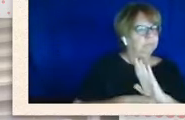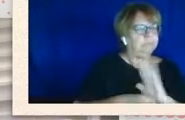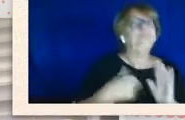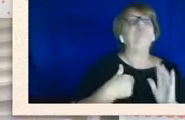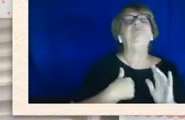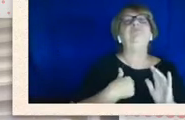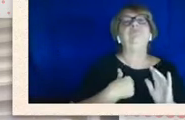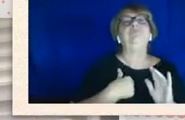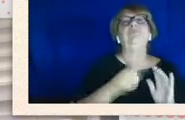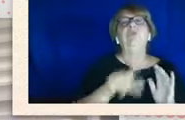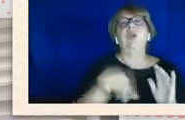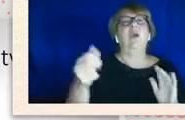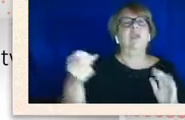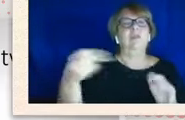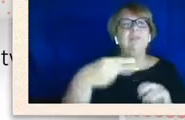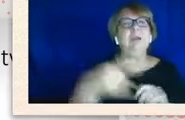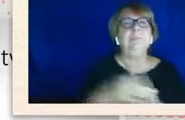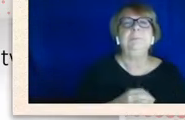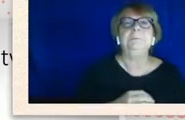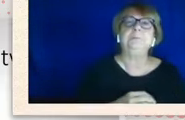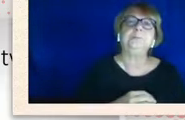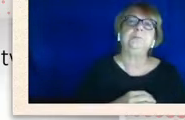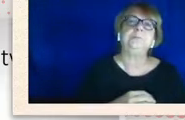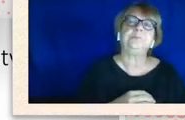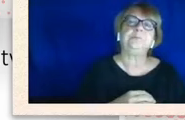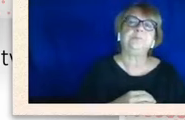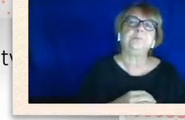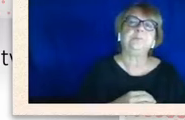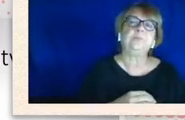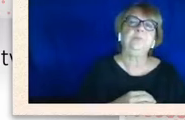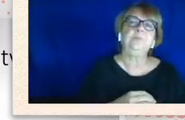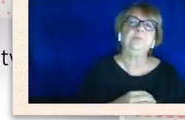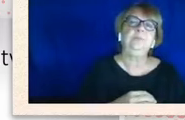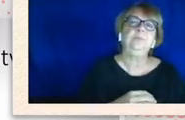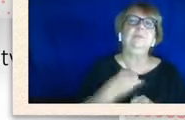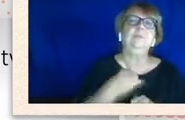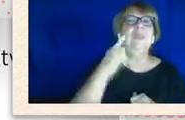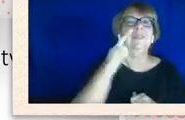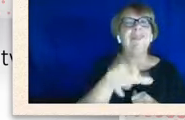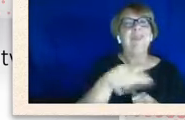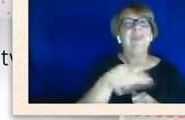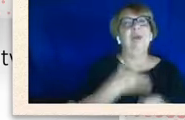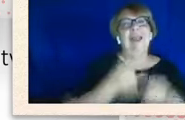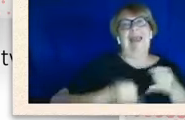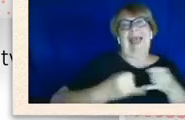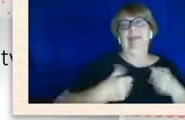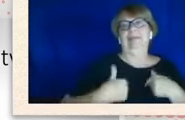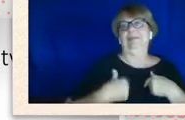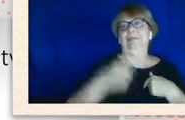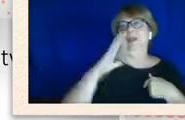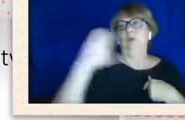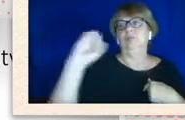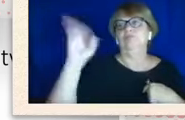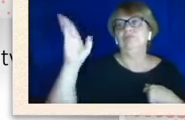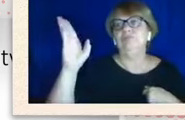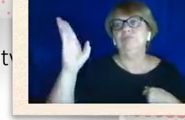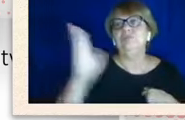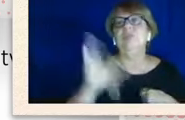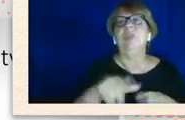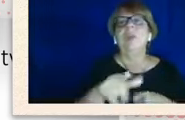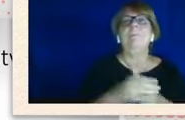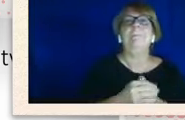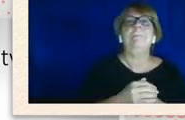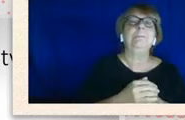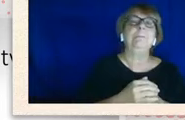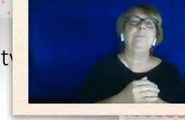can, Debbie. I think this is my last slide that I'm going to go ahead and talk about in this stretch here. This is